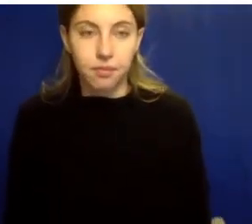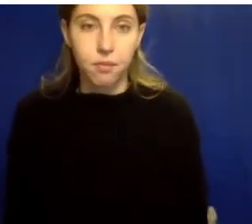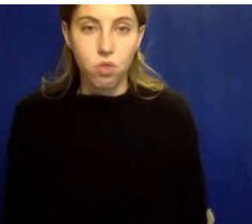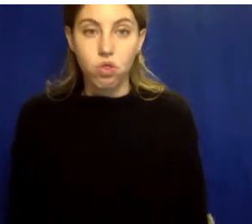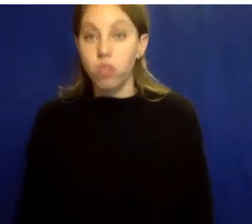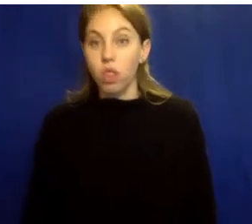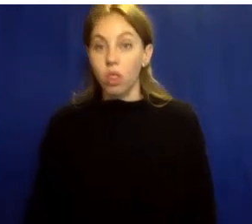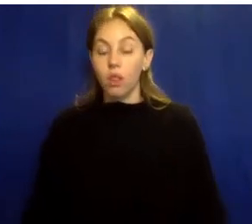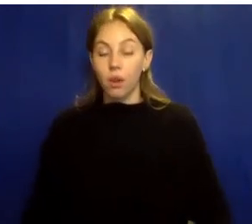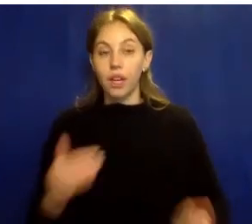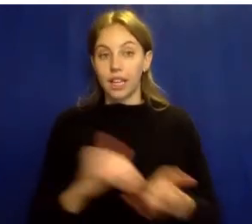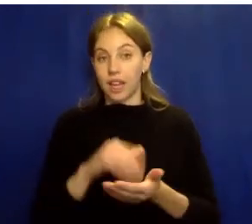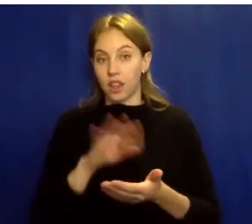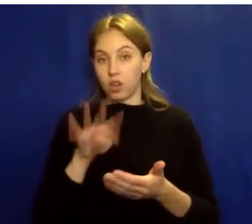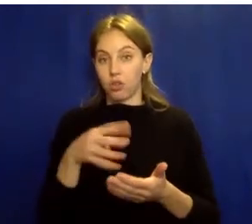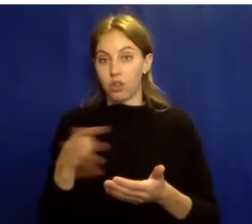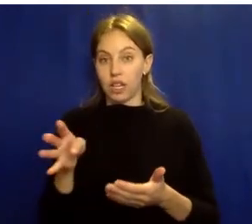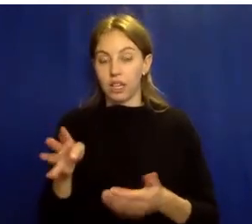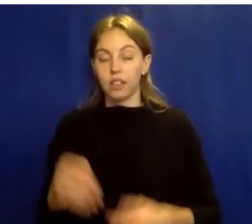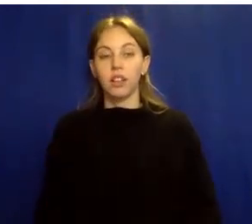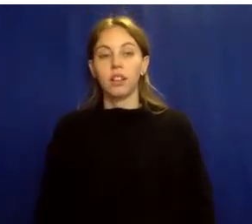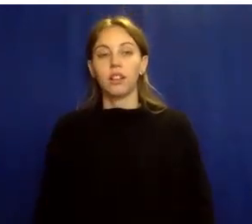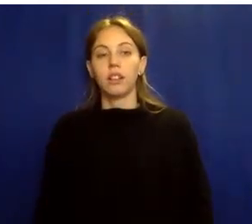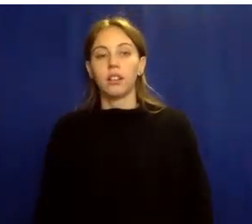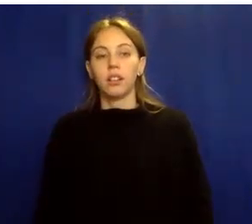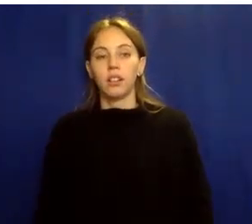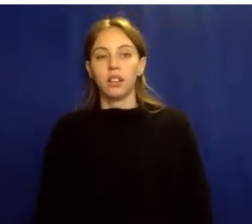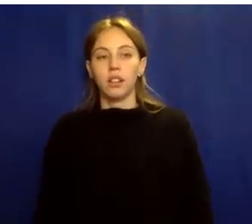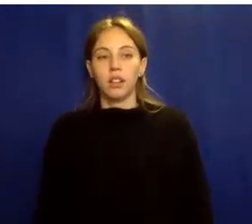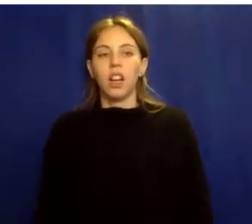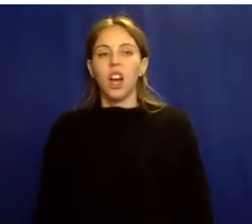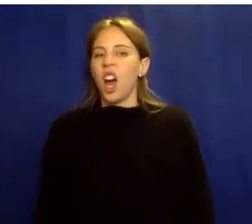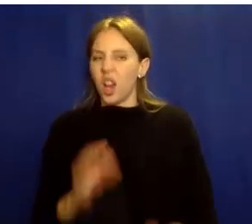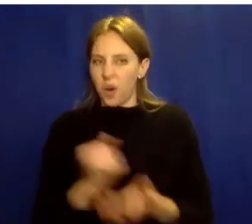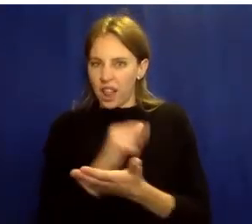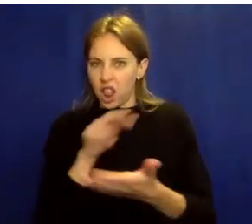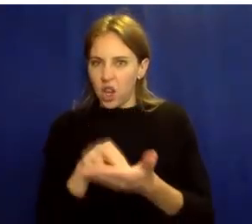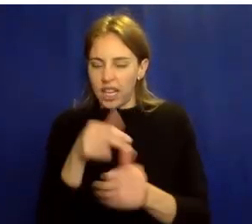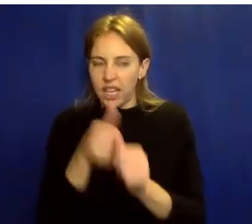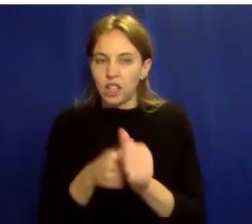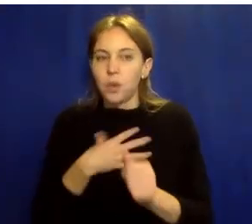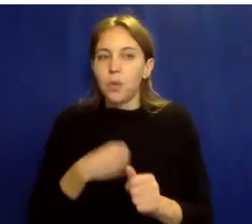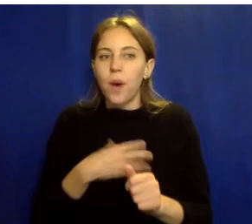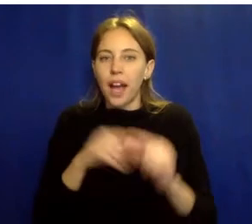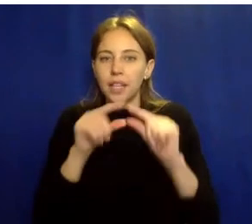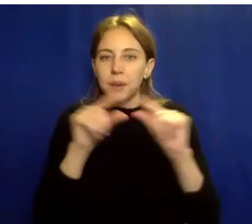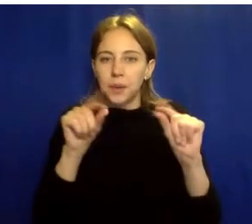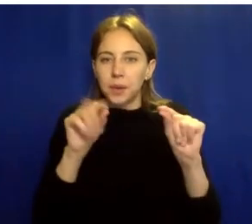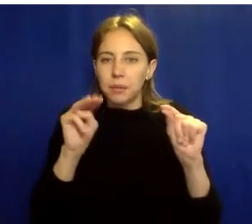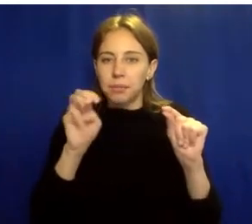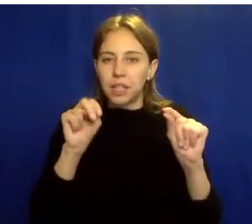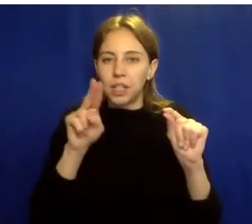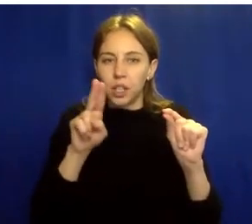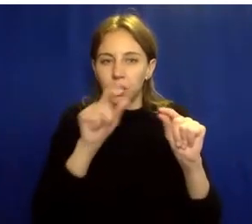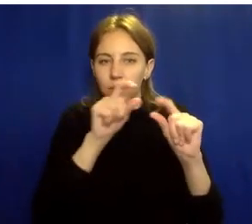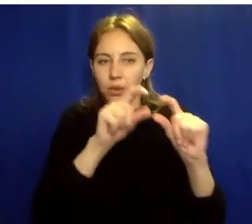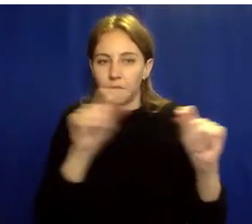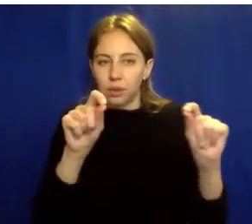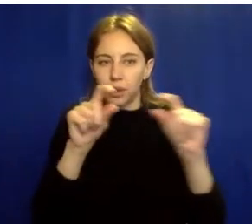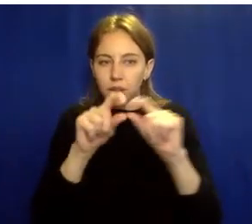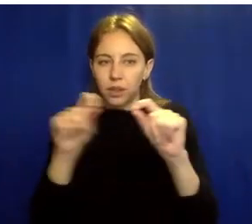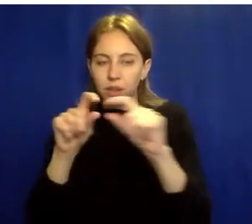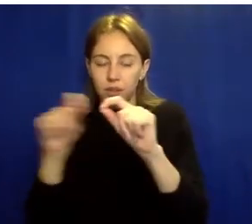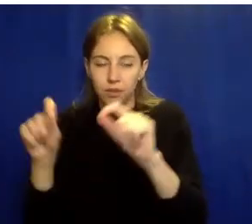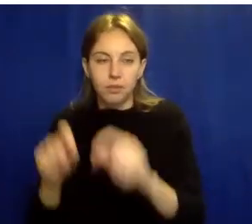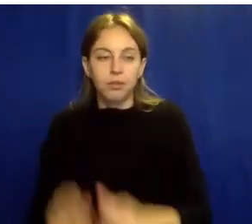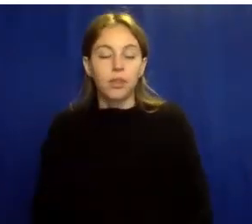Here we are on the grid, and you have these 3 menus, and I encourage you to take a look at all of these. There's important information under all 3 of them, but what